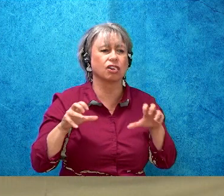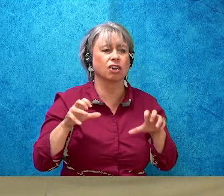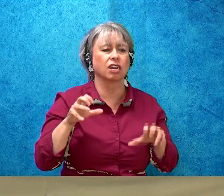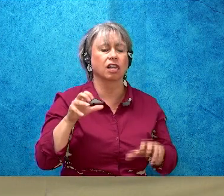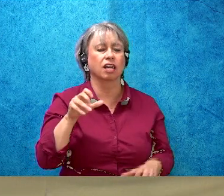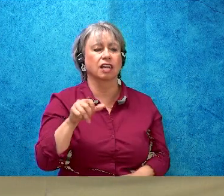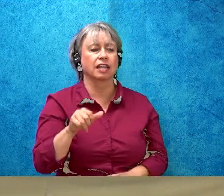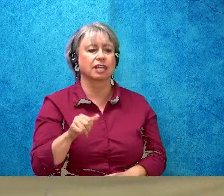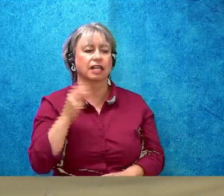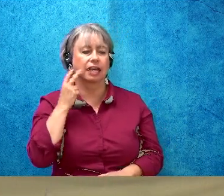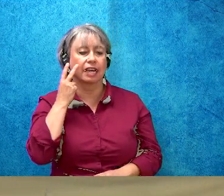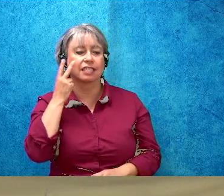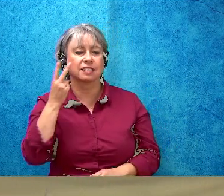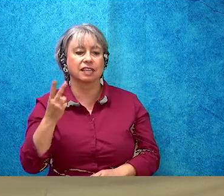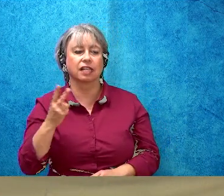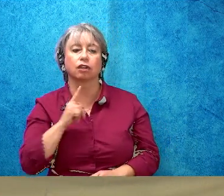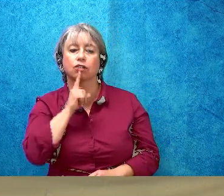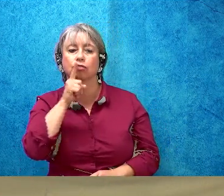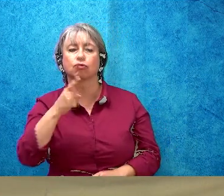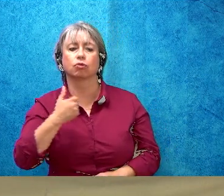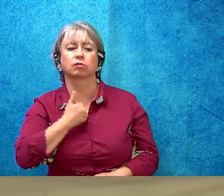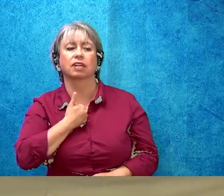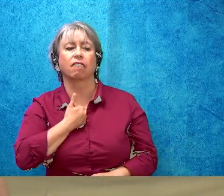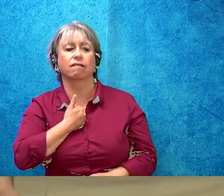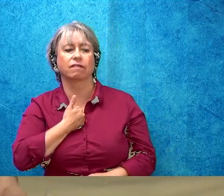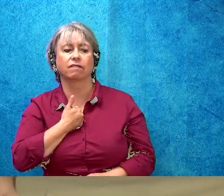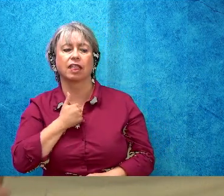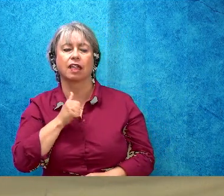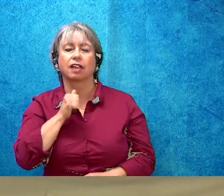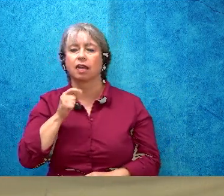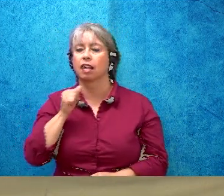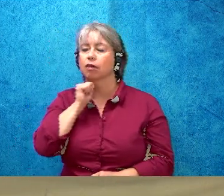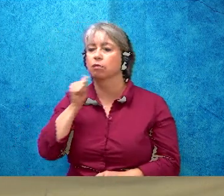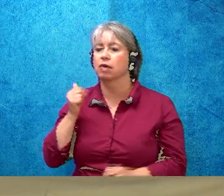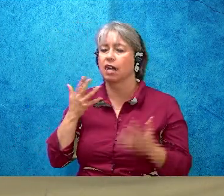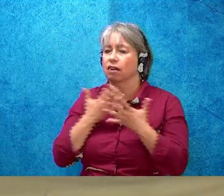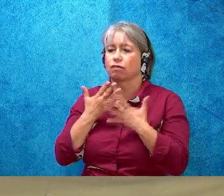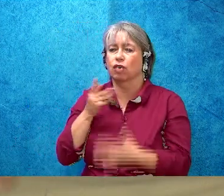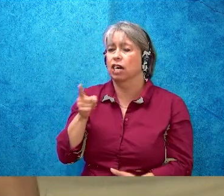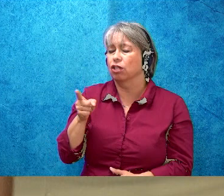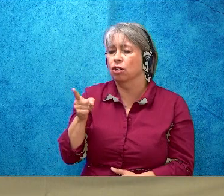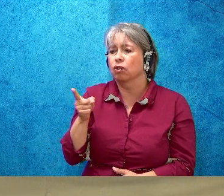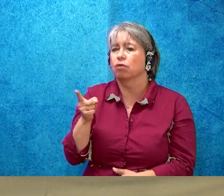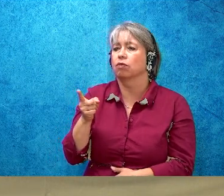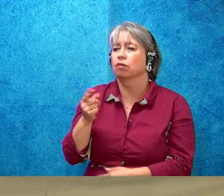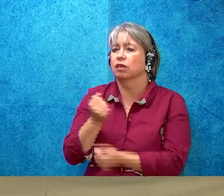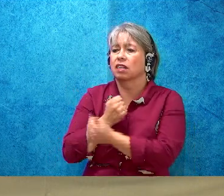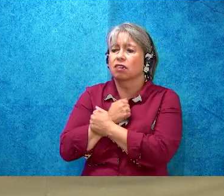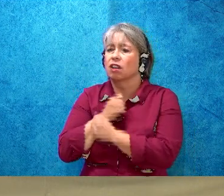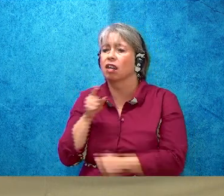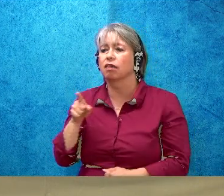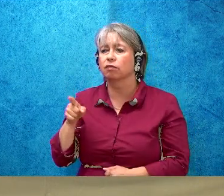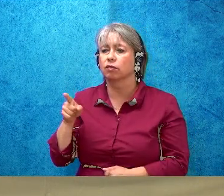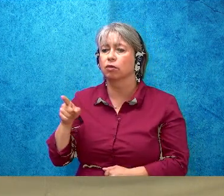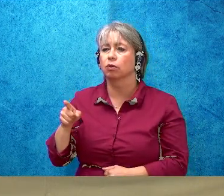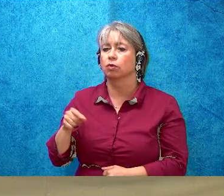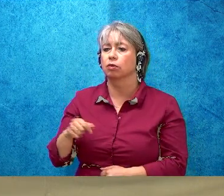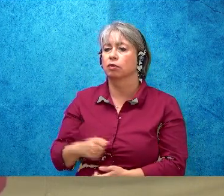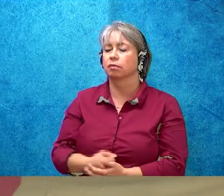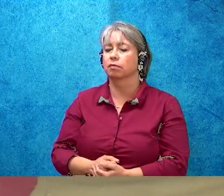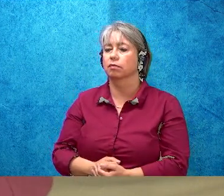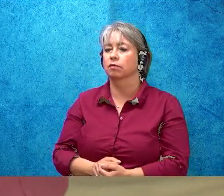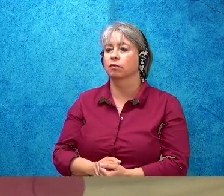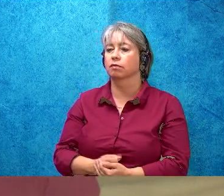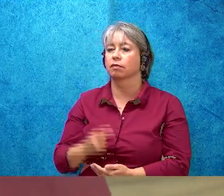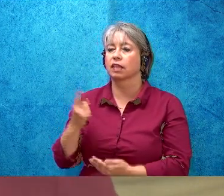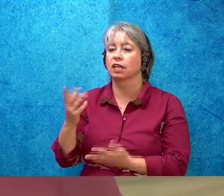to see who he truly is. And she tells him that she's not afraid of him and that he loves her. And if you remember, he tells her that he's